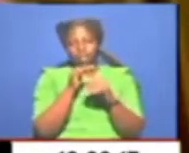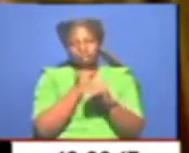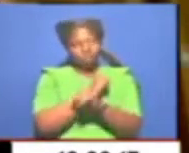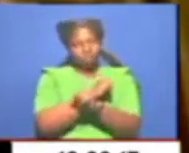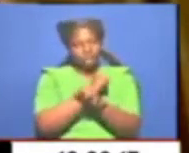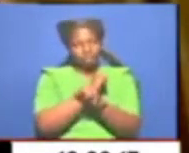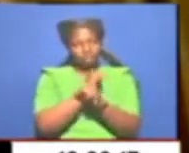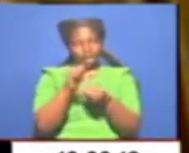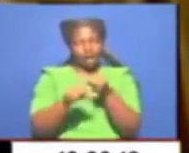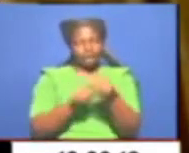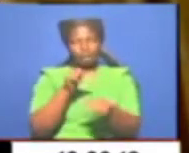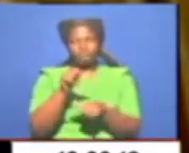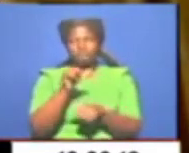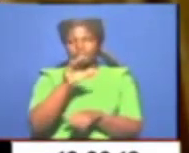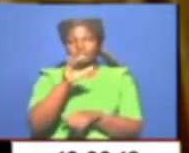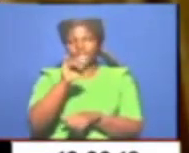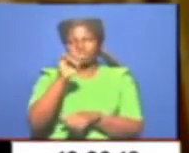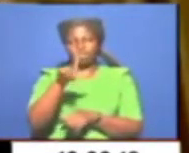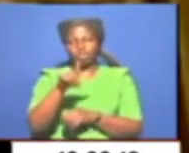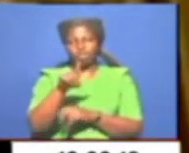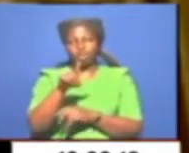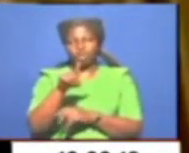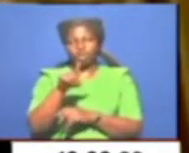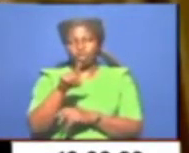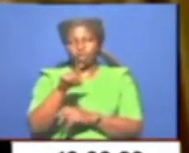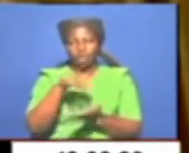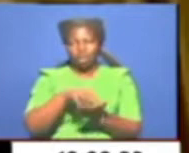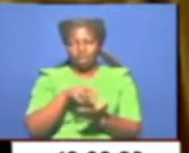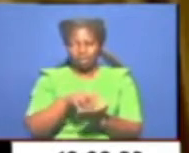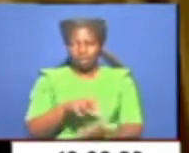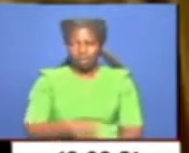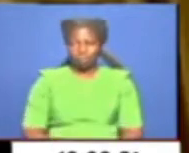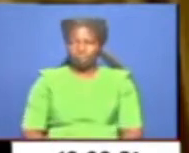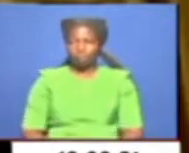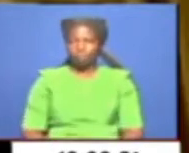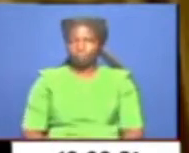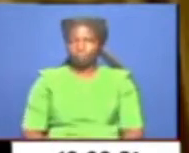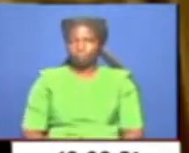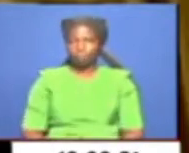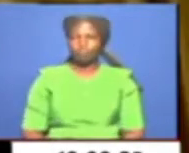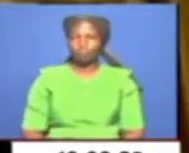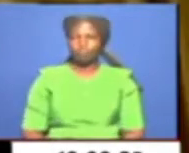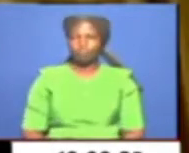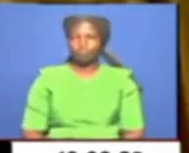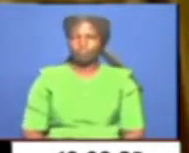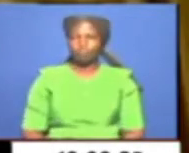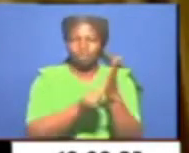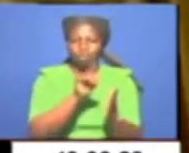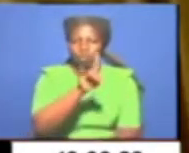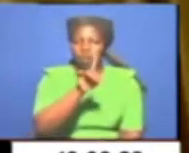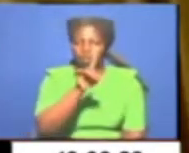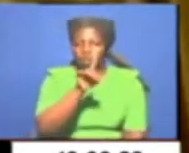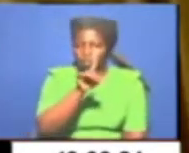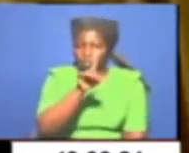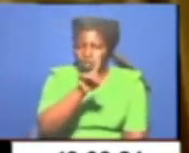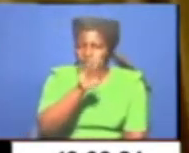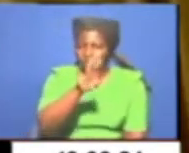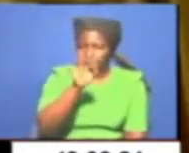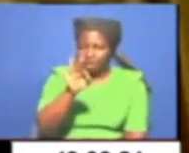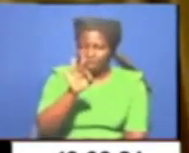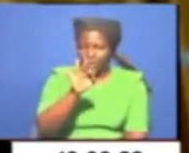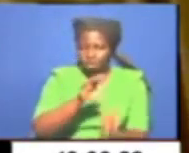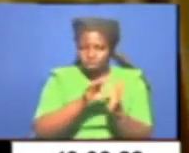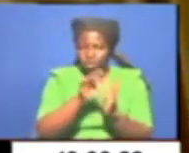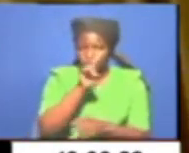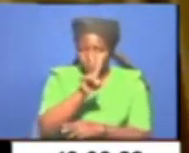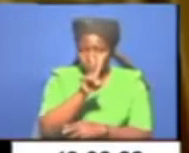Also, we need to get some clarification here. Article 143, Clause 2 gives him